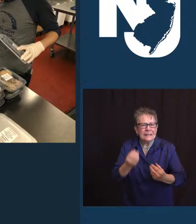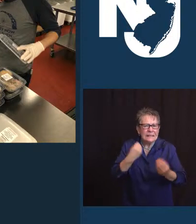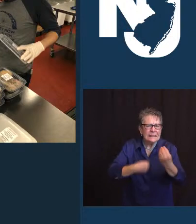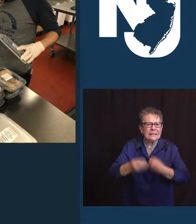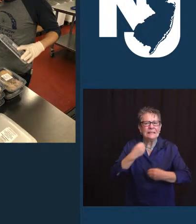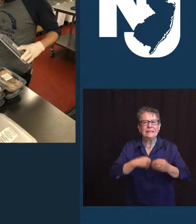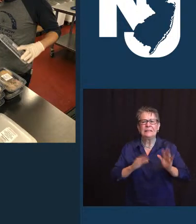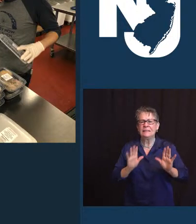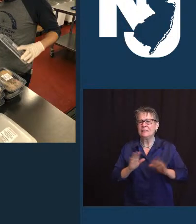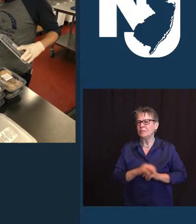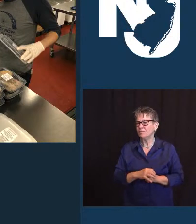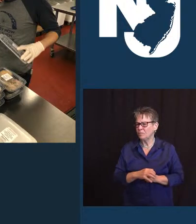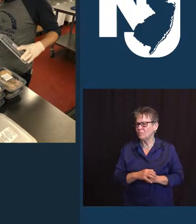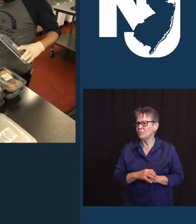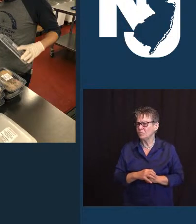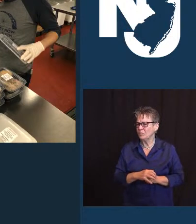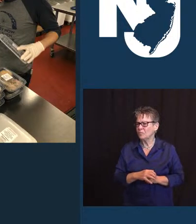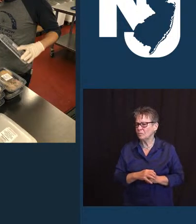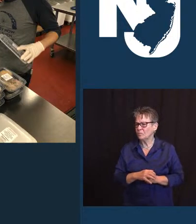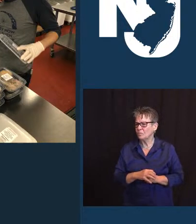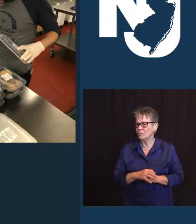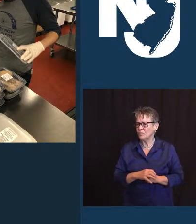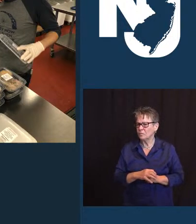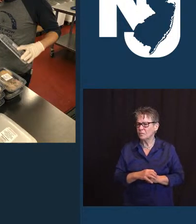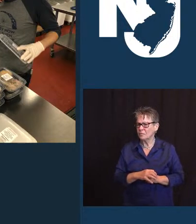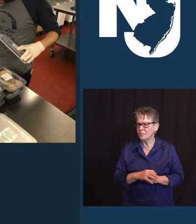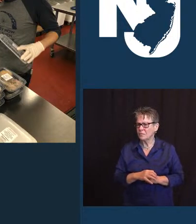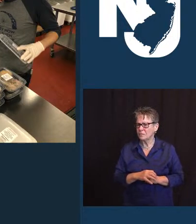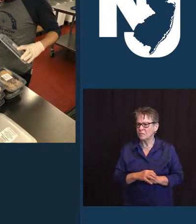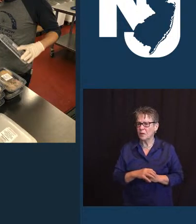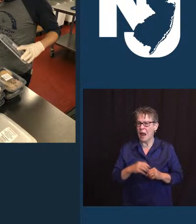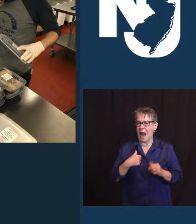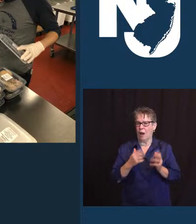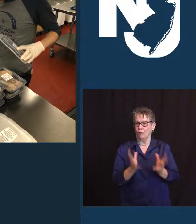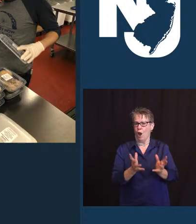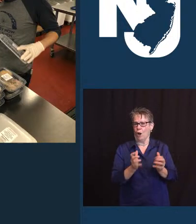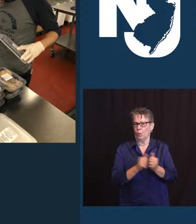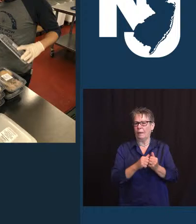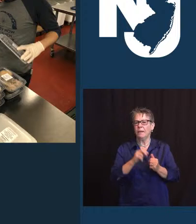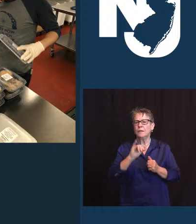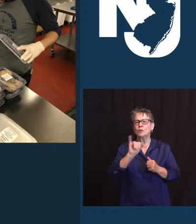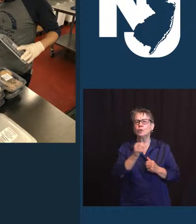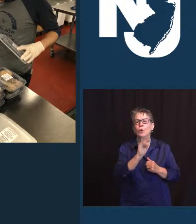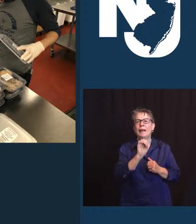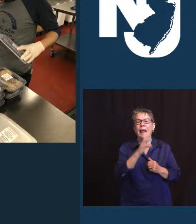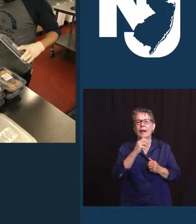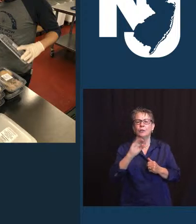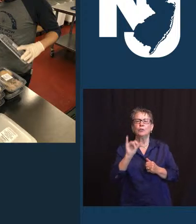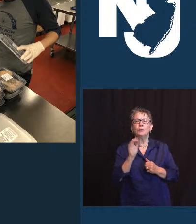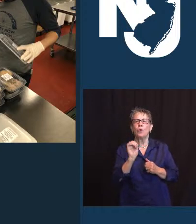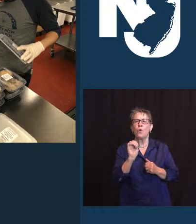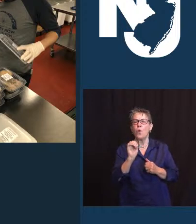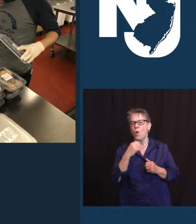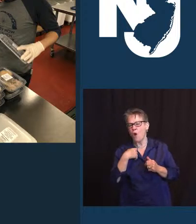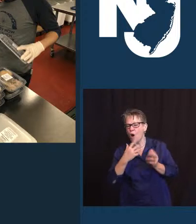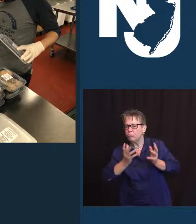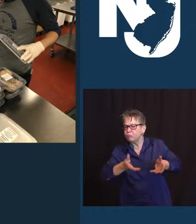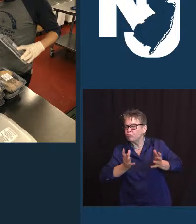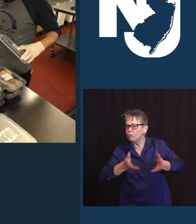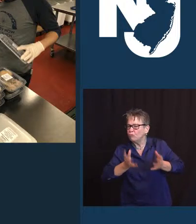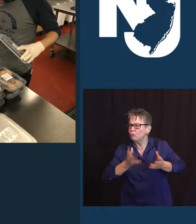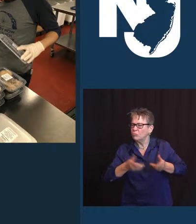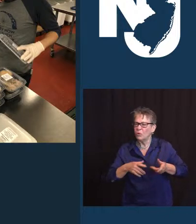last Wednesday with Julie and Joe. Check them out. Their website, not surprisingly, is